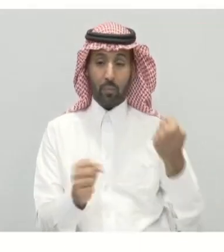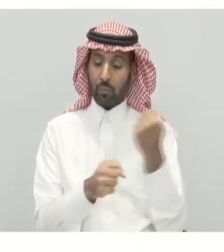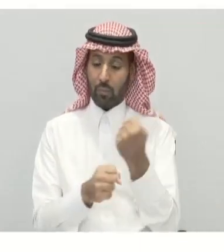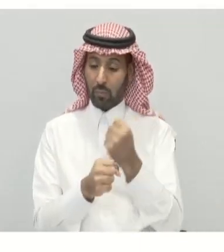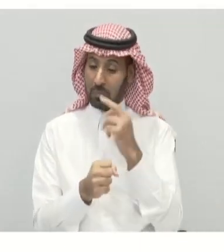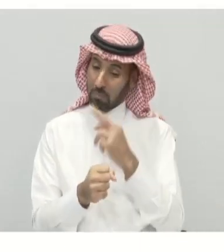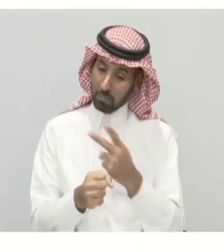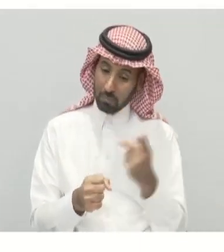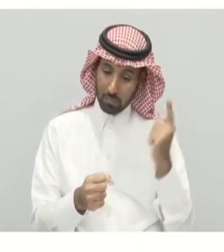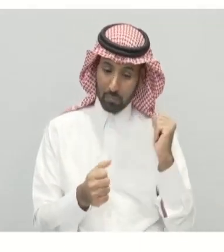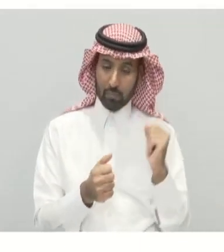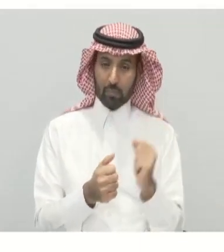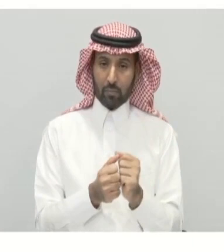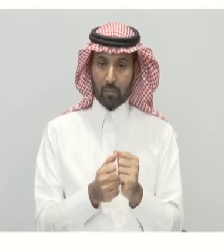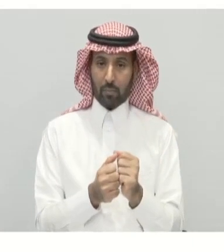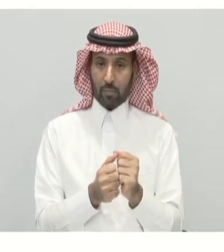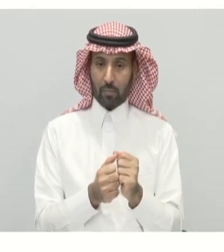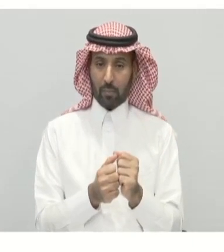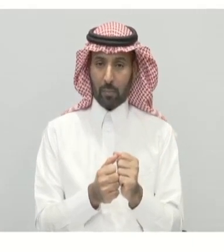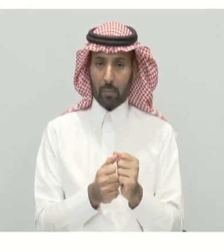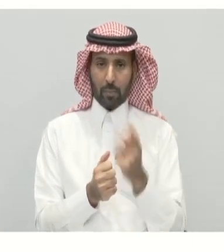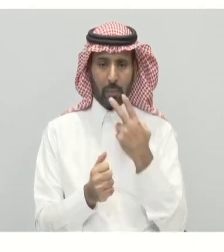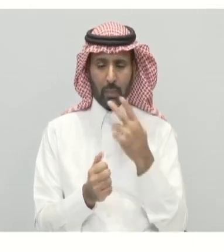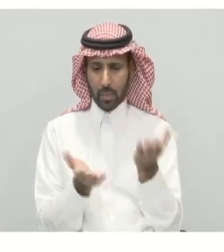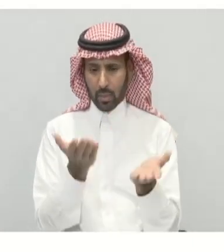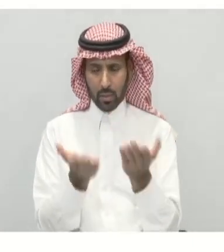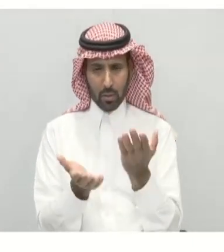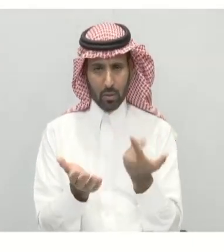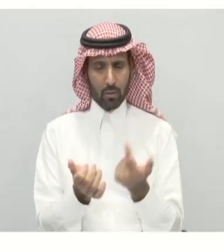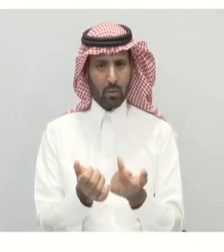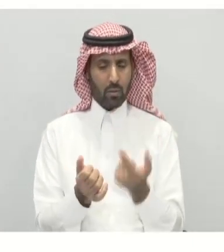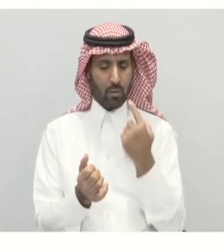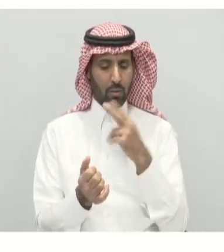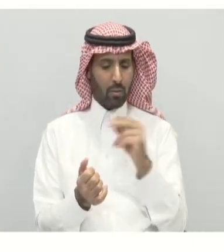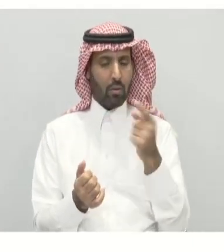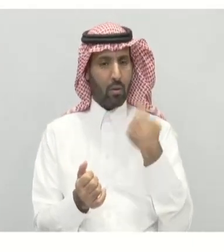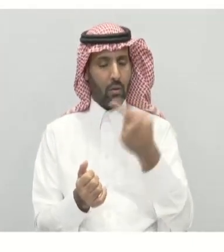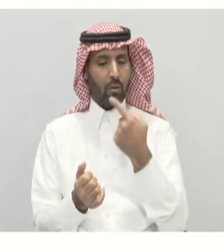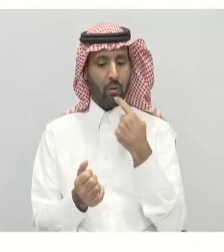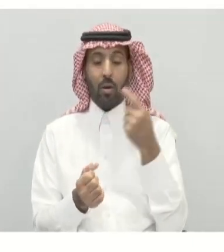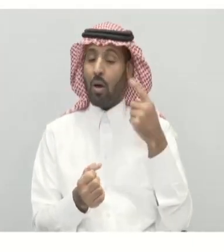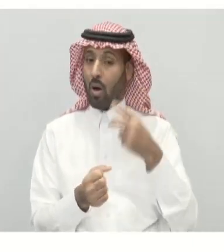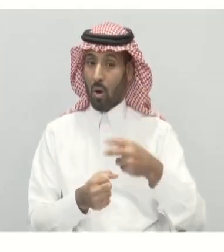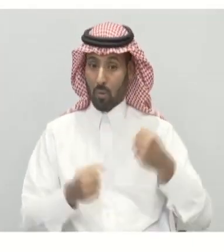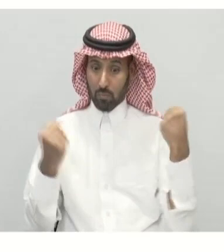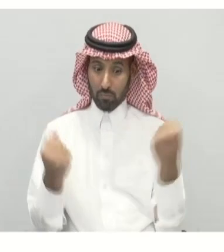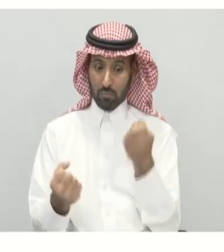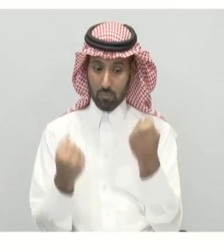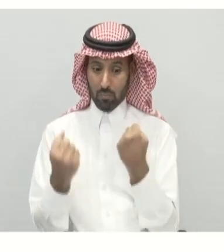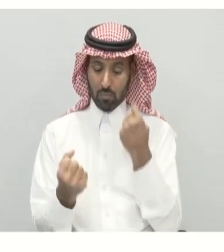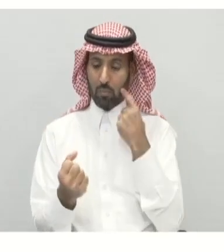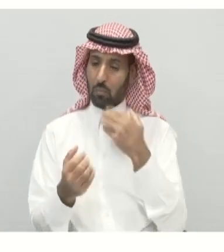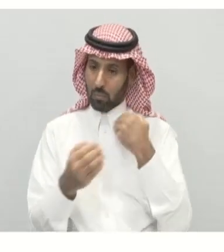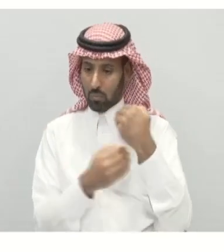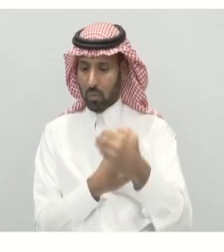verb. So it could be a verb and it could be a noun. Let's compare them together. Like when I say work out, take